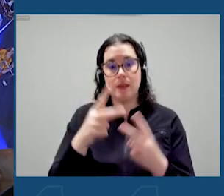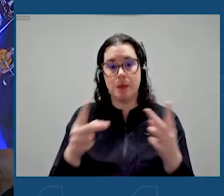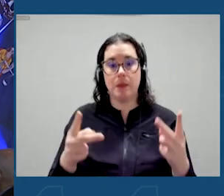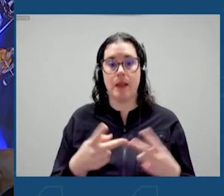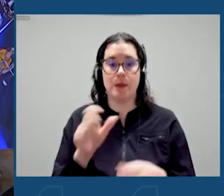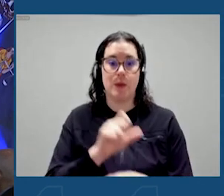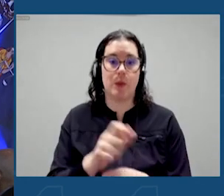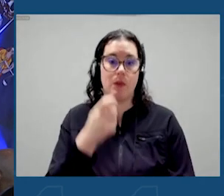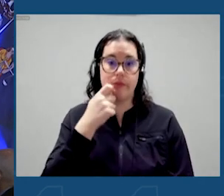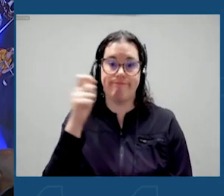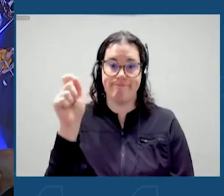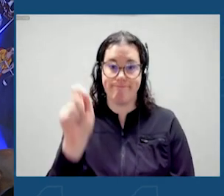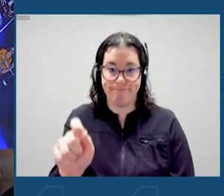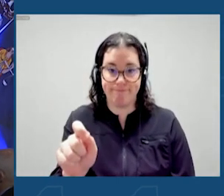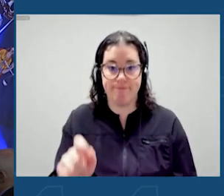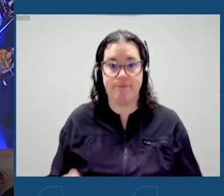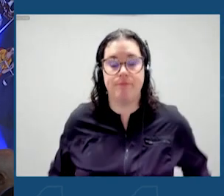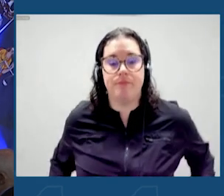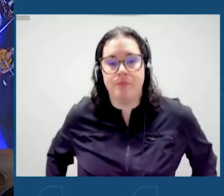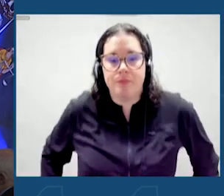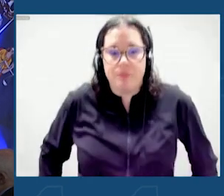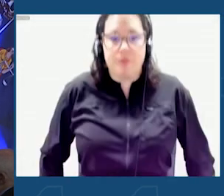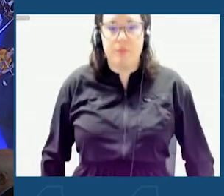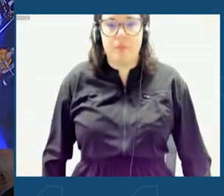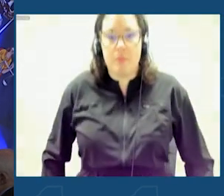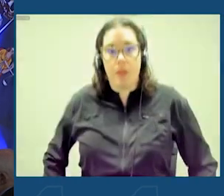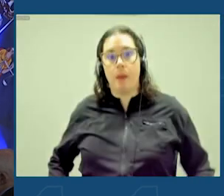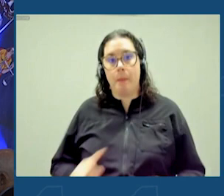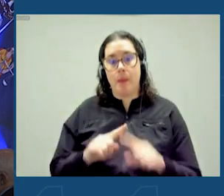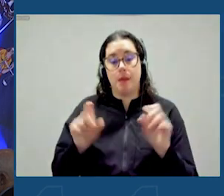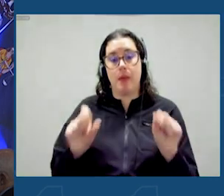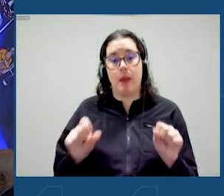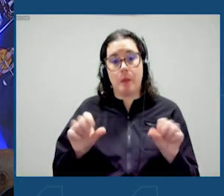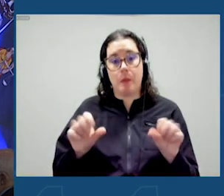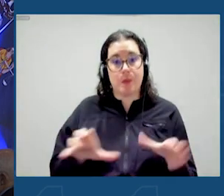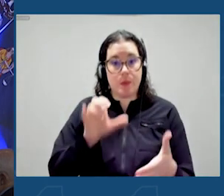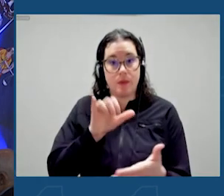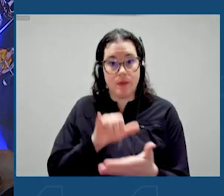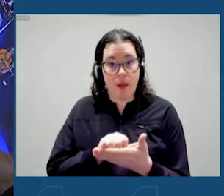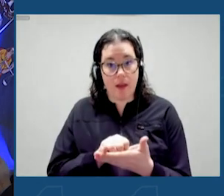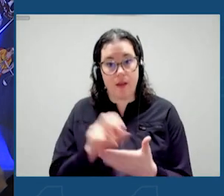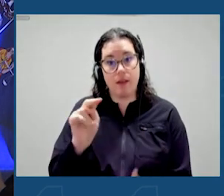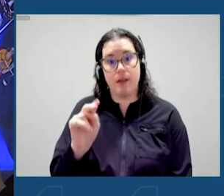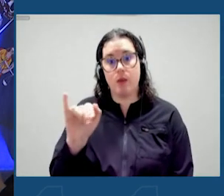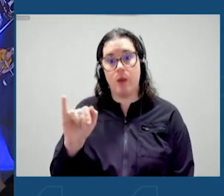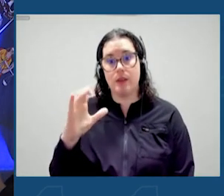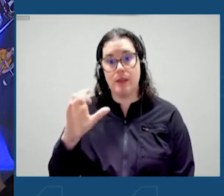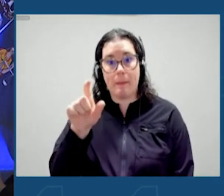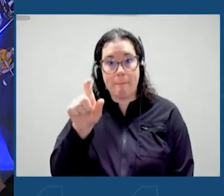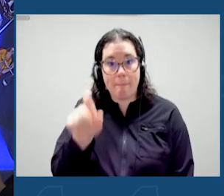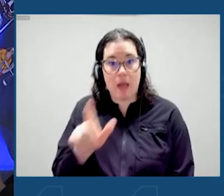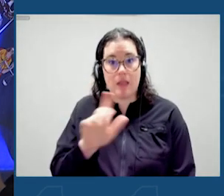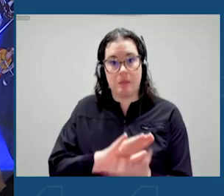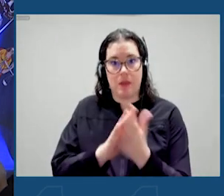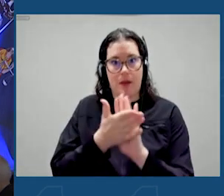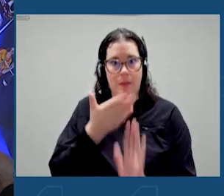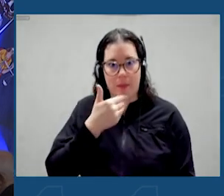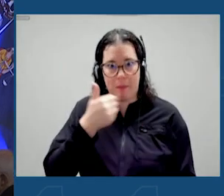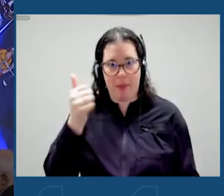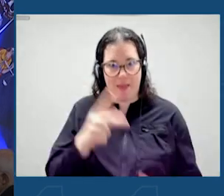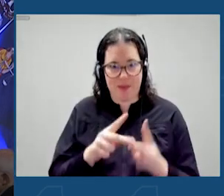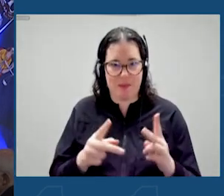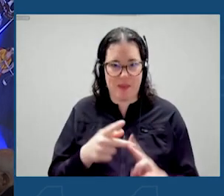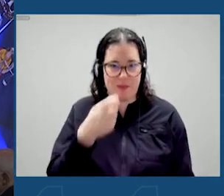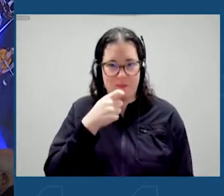period. But in order to do that, New York has to be the best place, period.